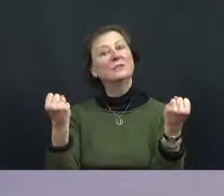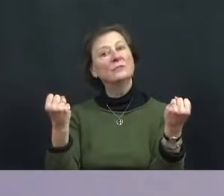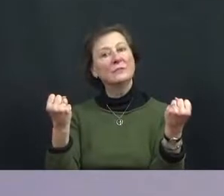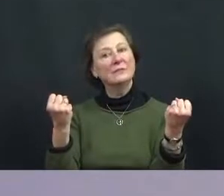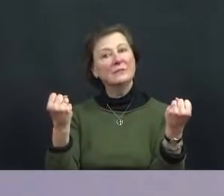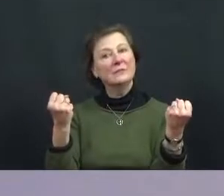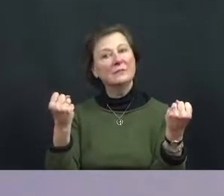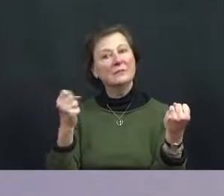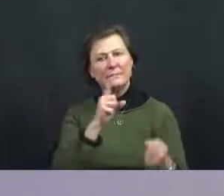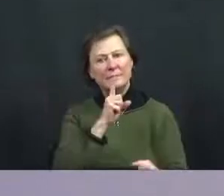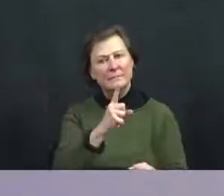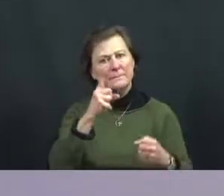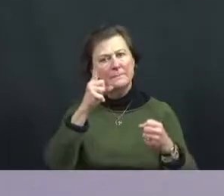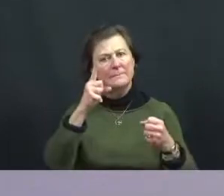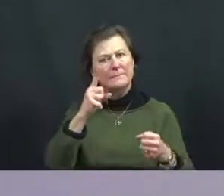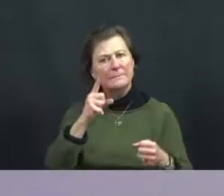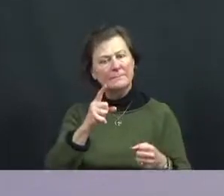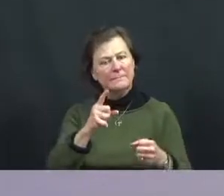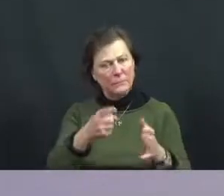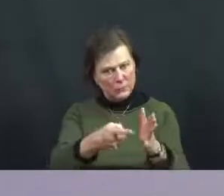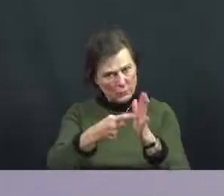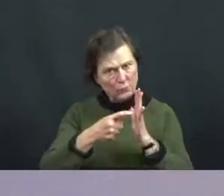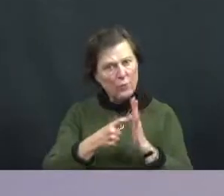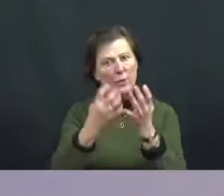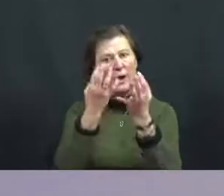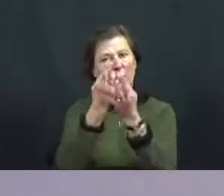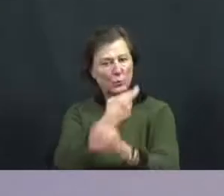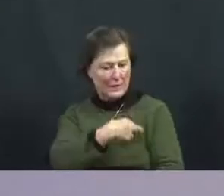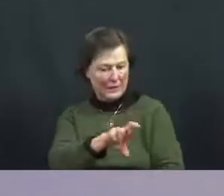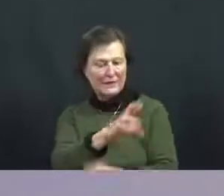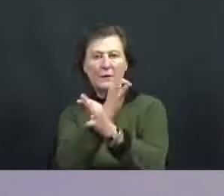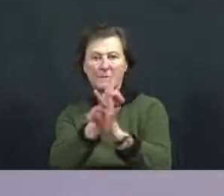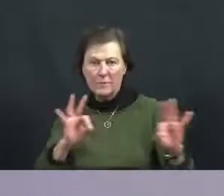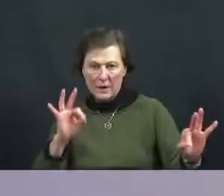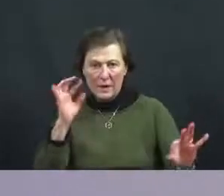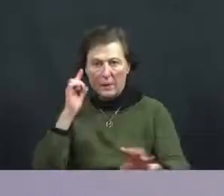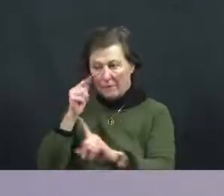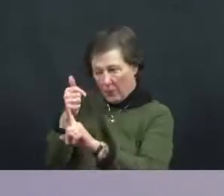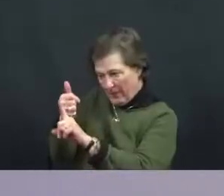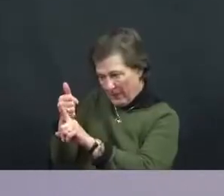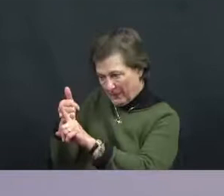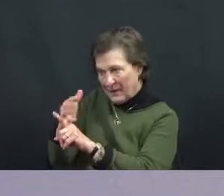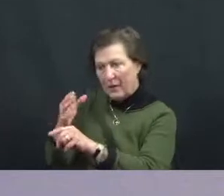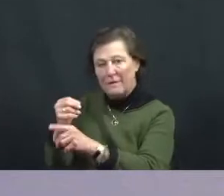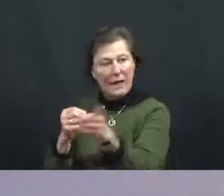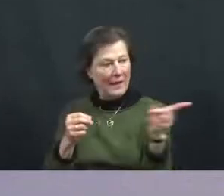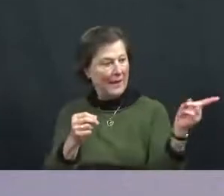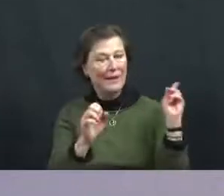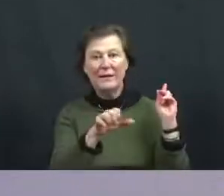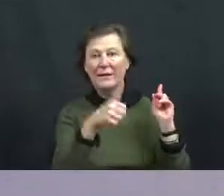who insisted upon religious freedom for themselves and for others.